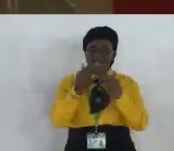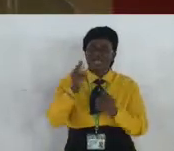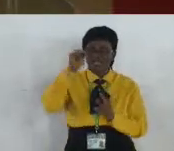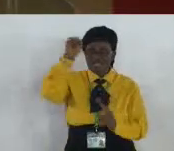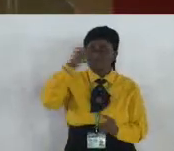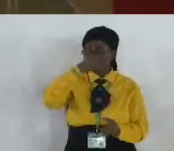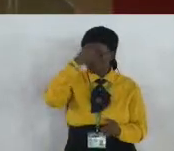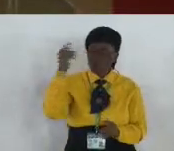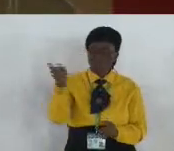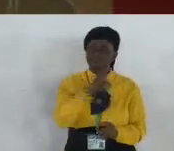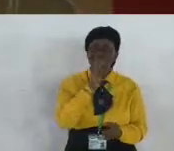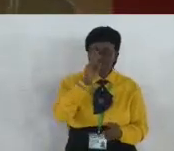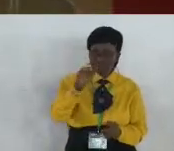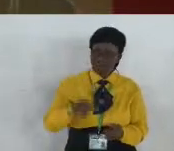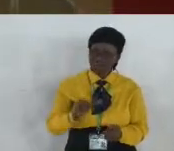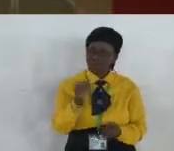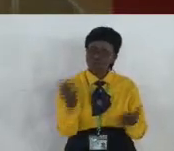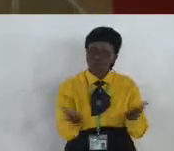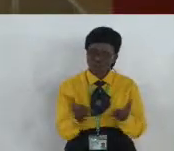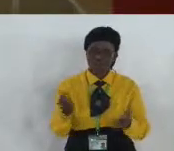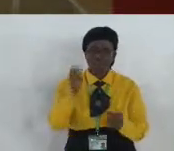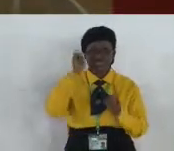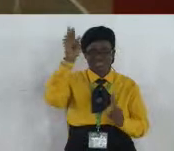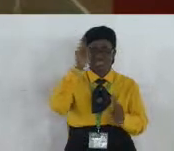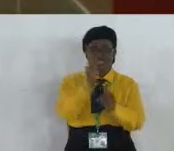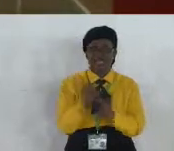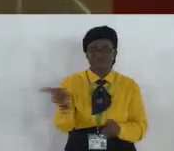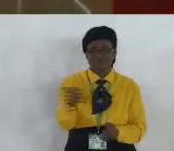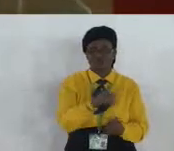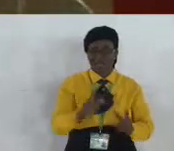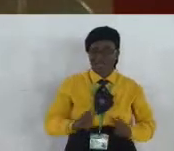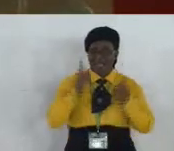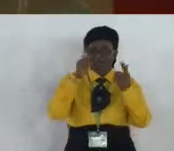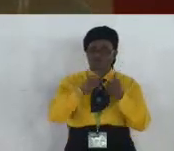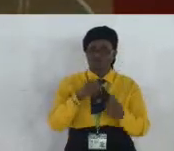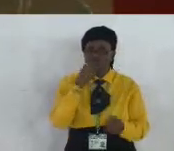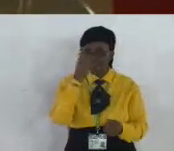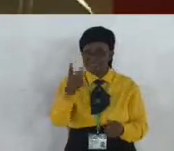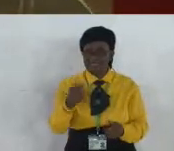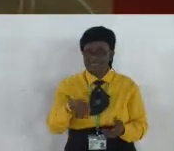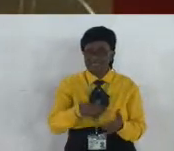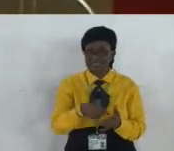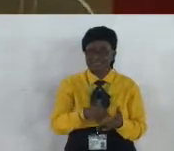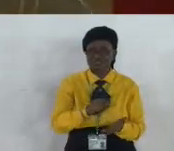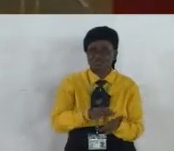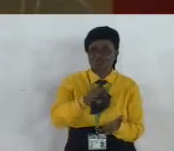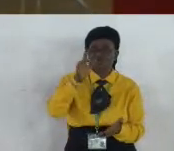That He kept you alive to see this glorious night. Thank Him.